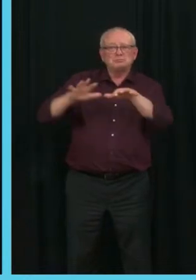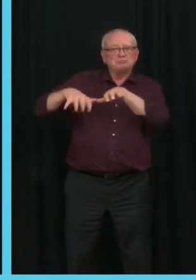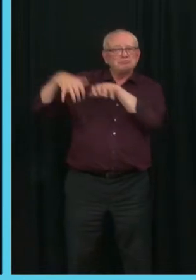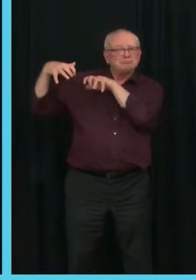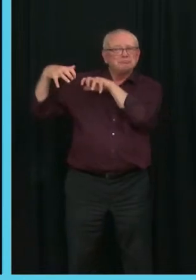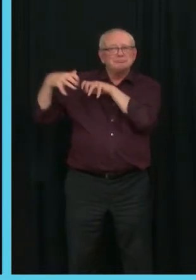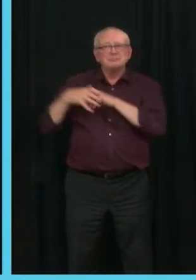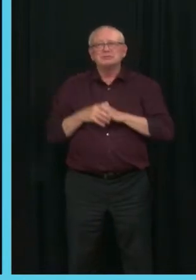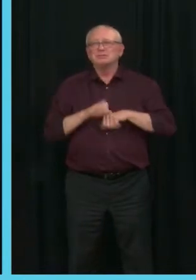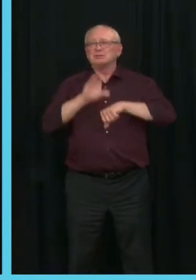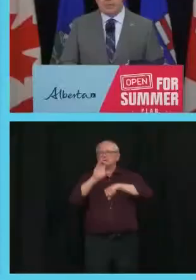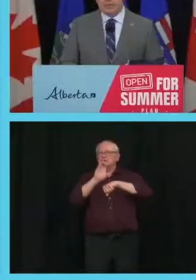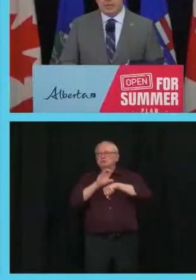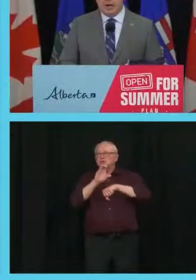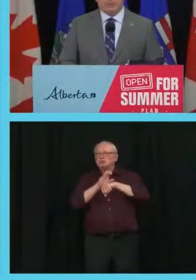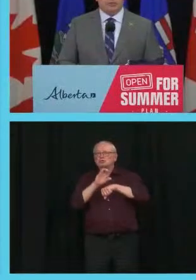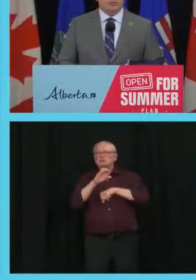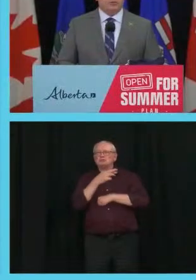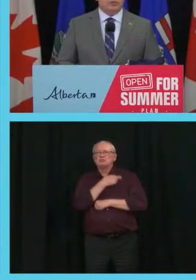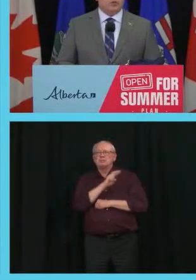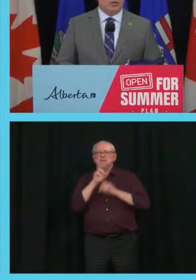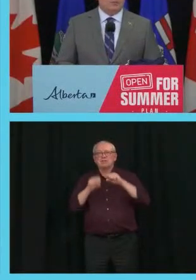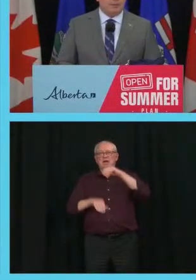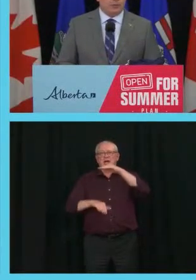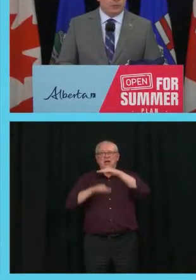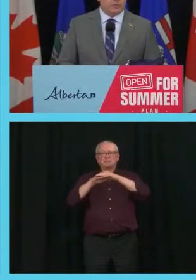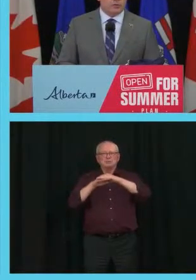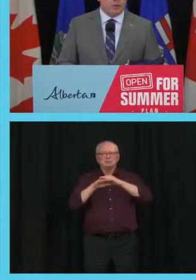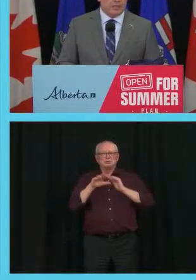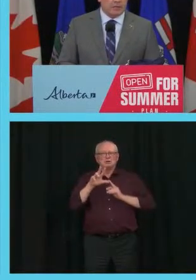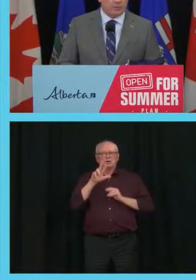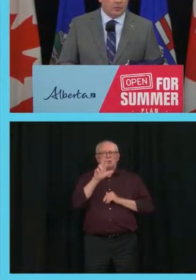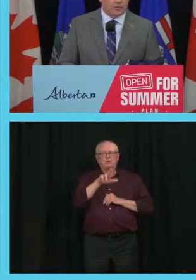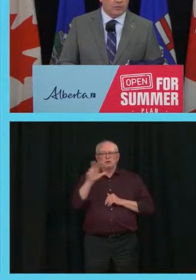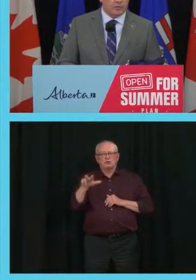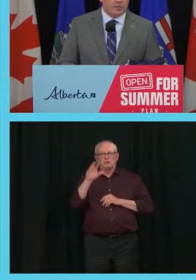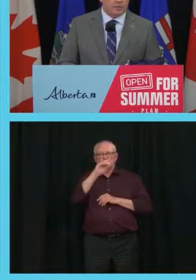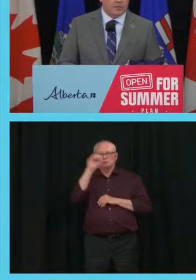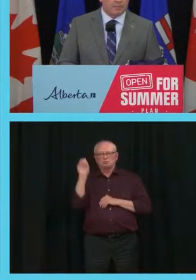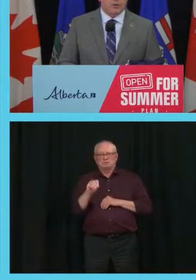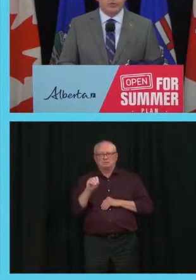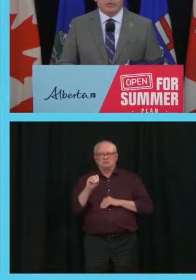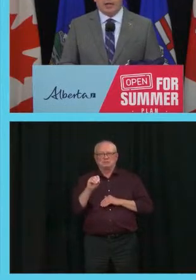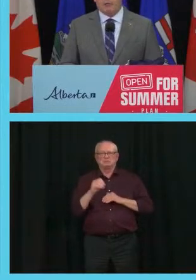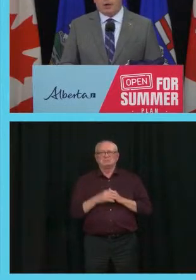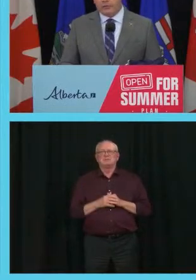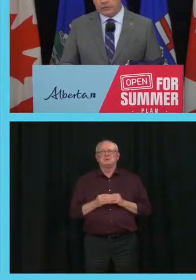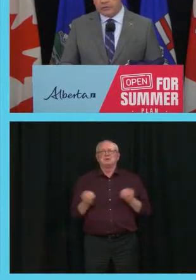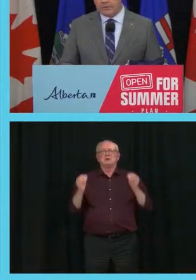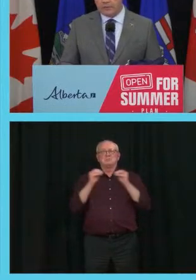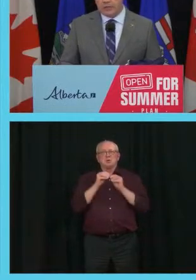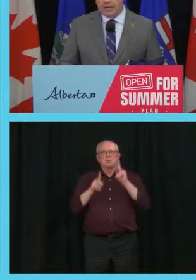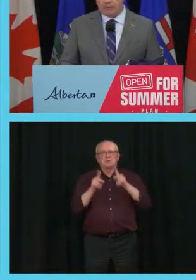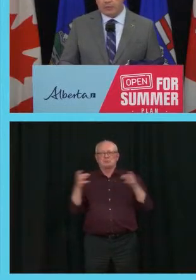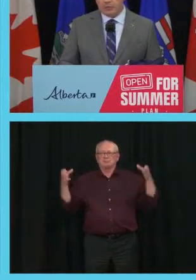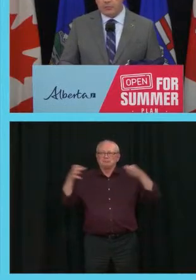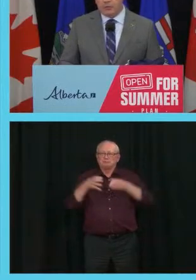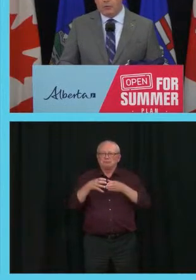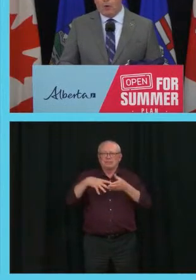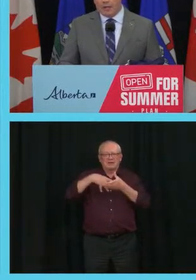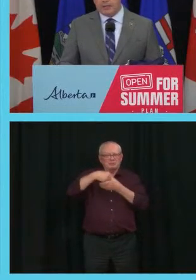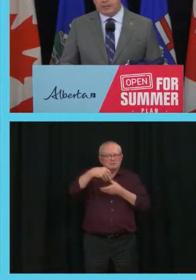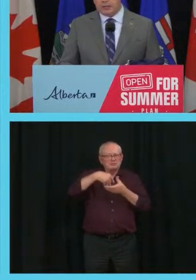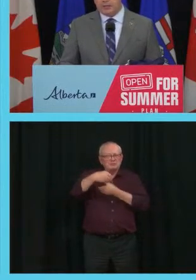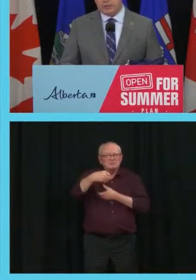to 1/3 capacity. Up to 20 people can socialize outdoors. Personal and wellness services can